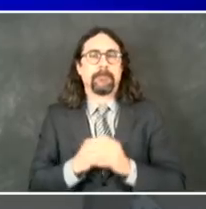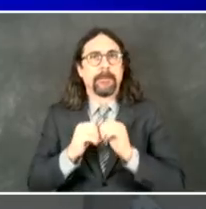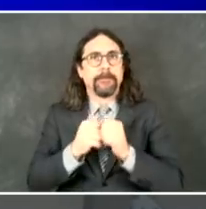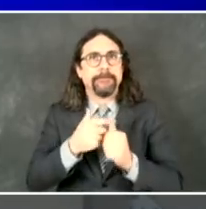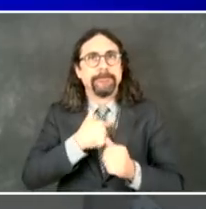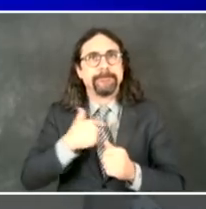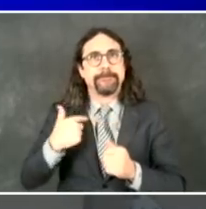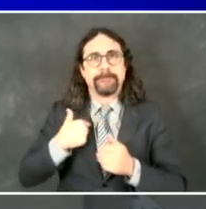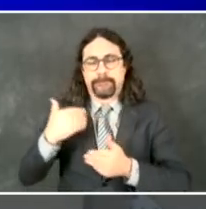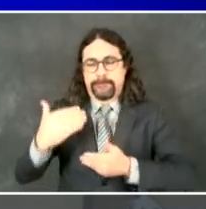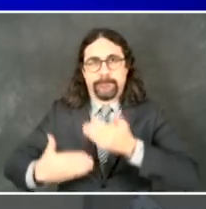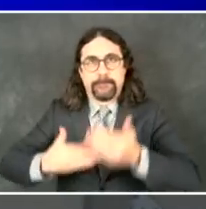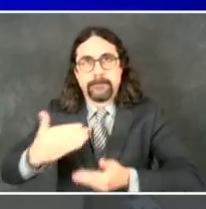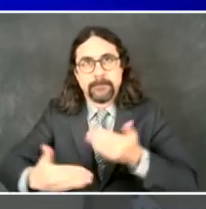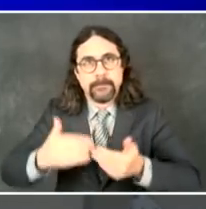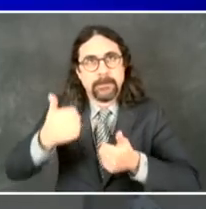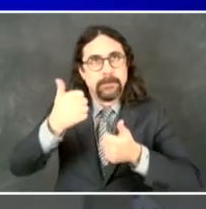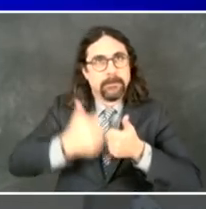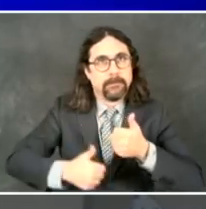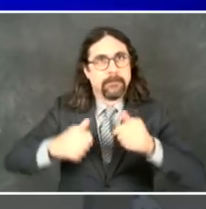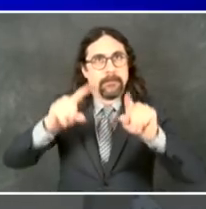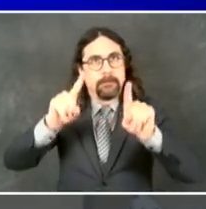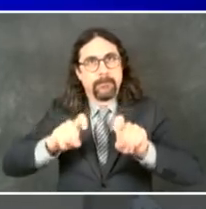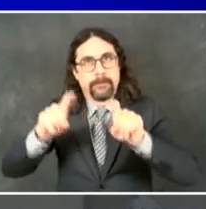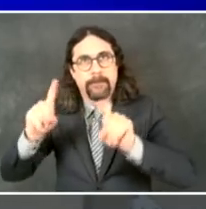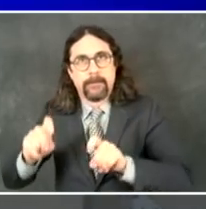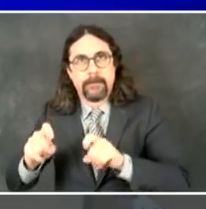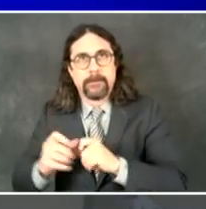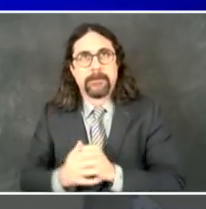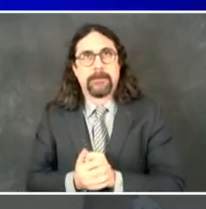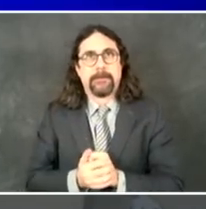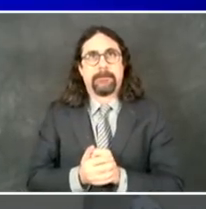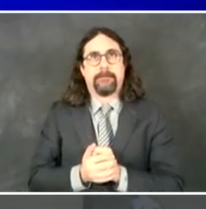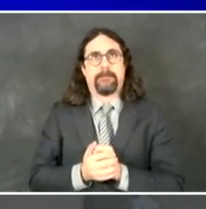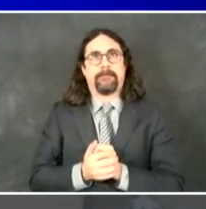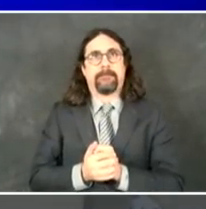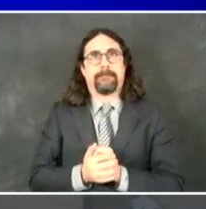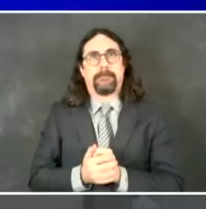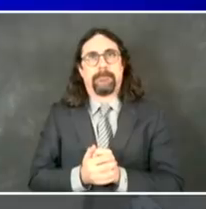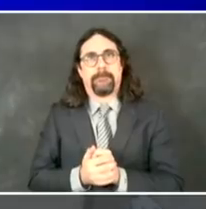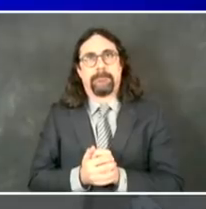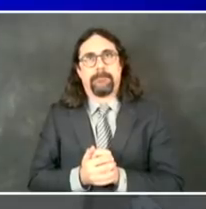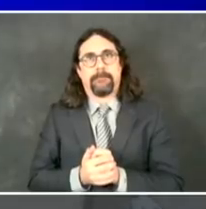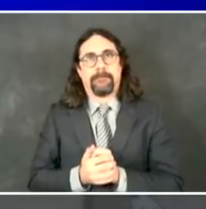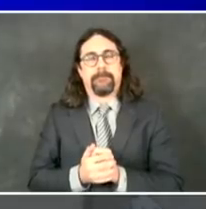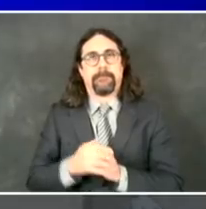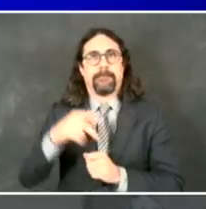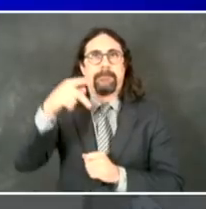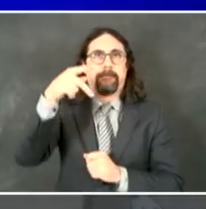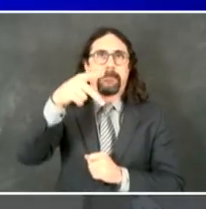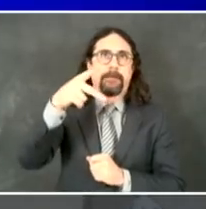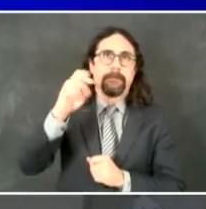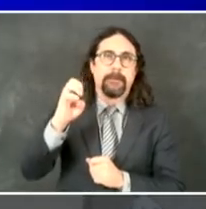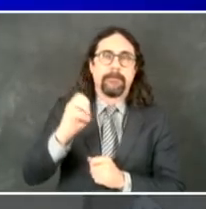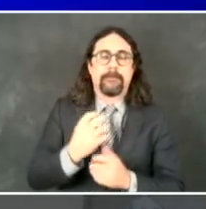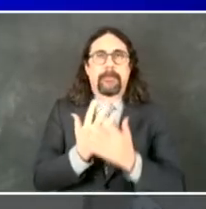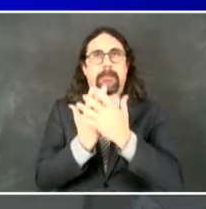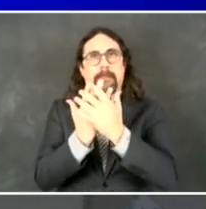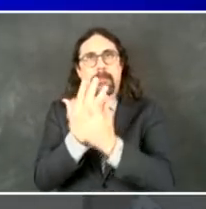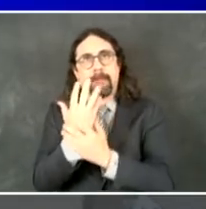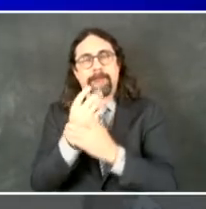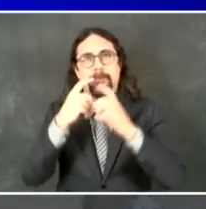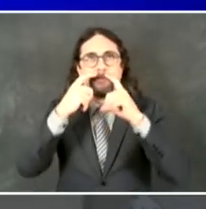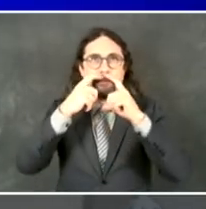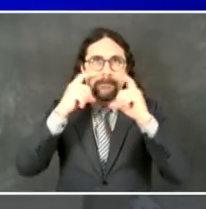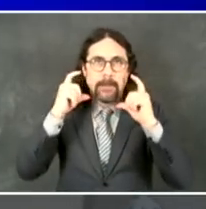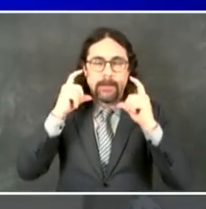whole PPE ensemble, the face shield, the N95 or whatever type of mask